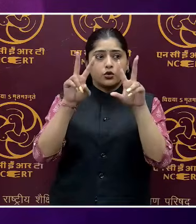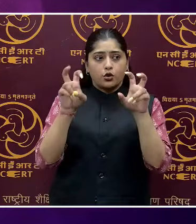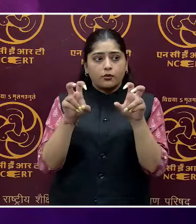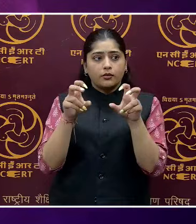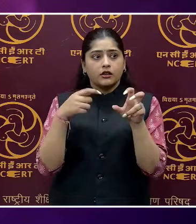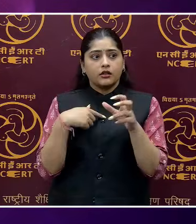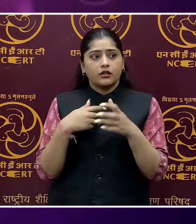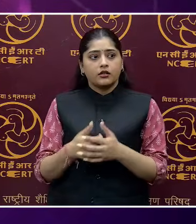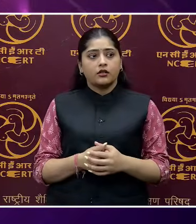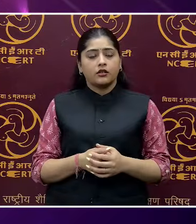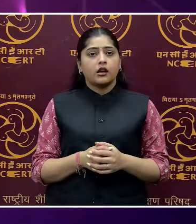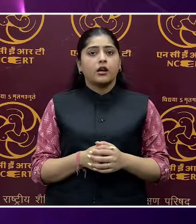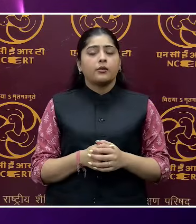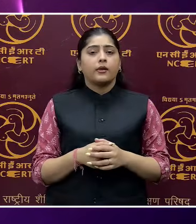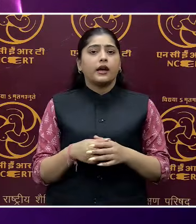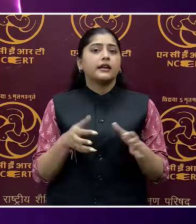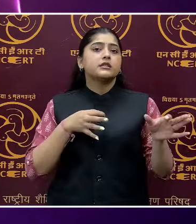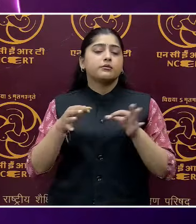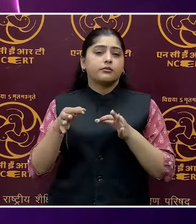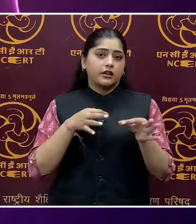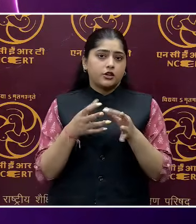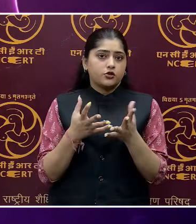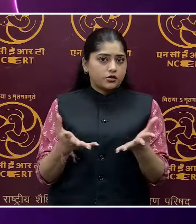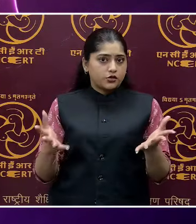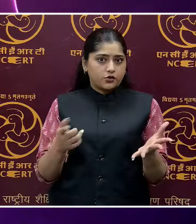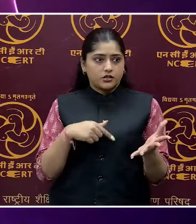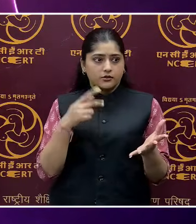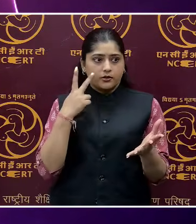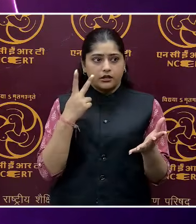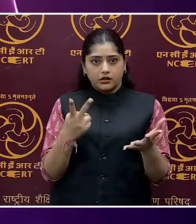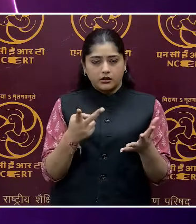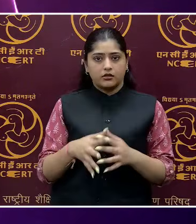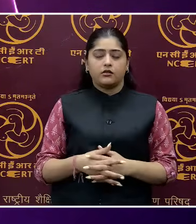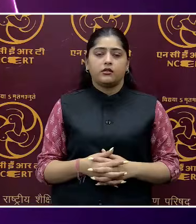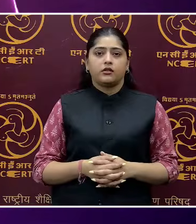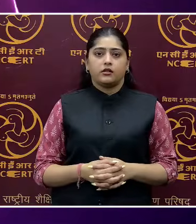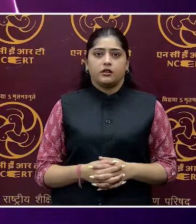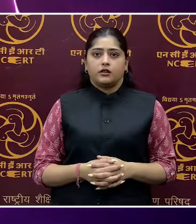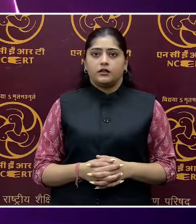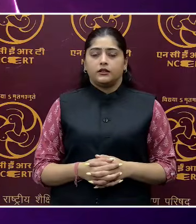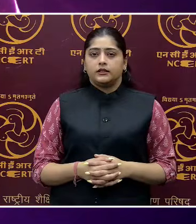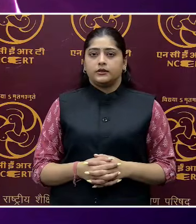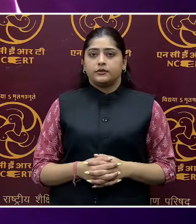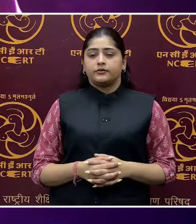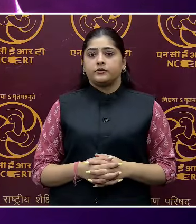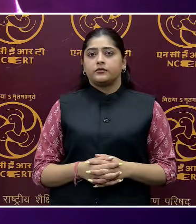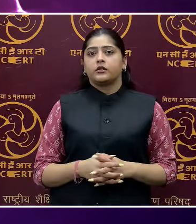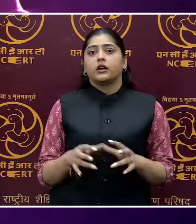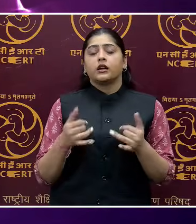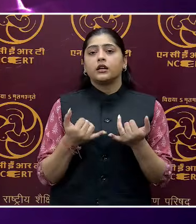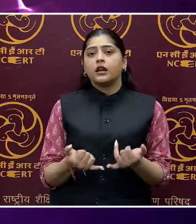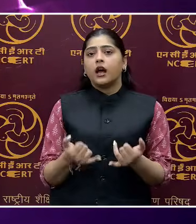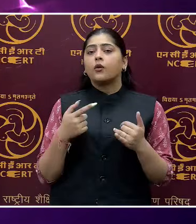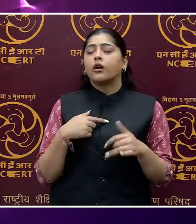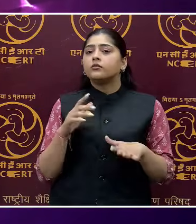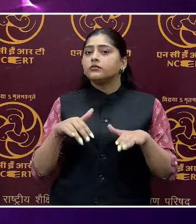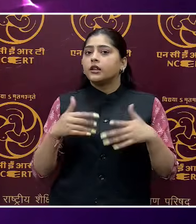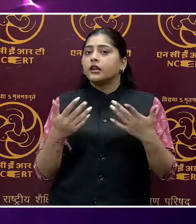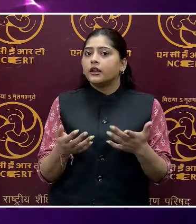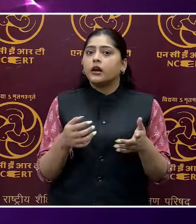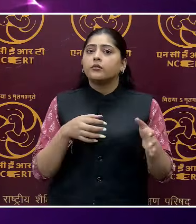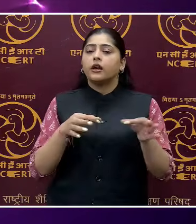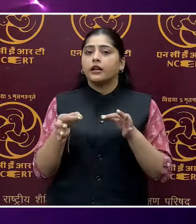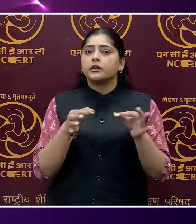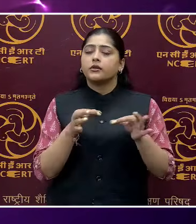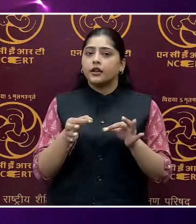in explanation resources. So now Pro- we are going towards the demonstration. Yes.